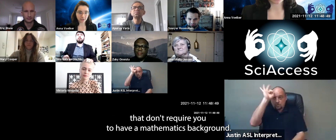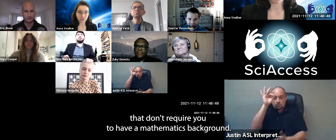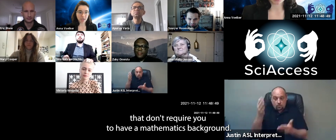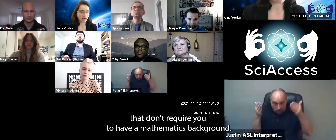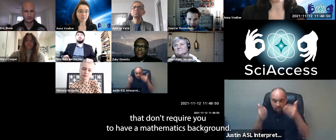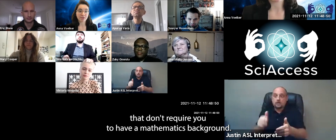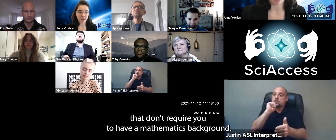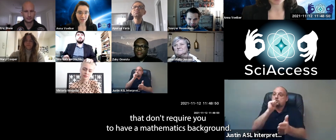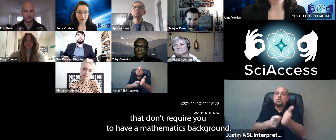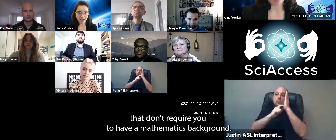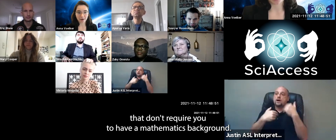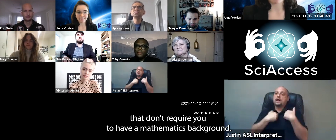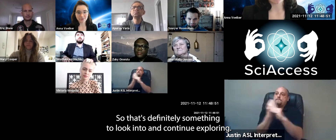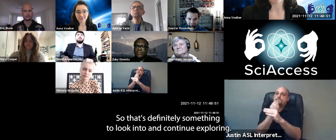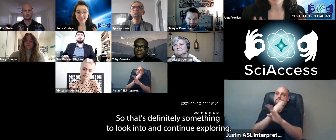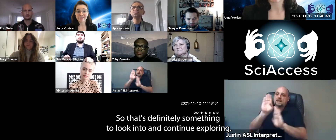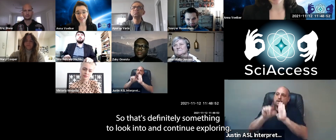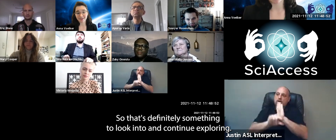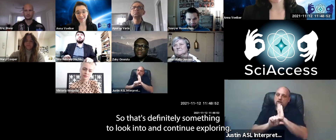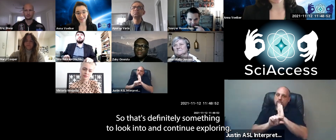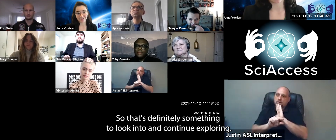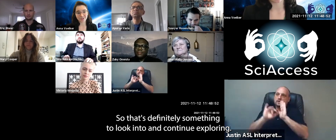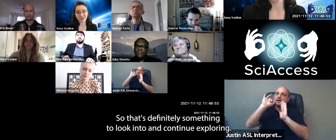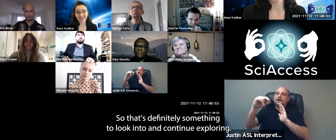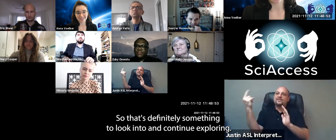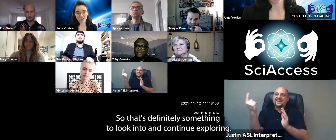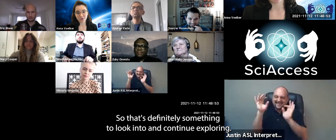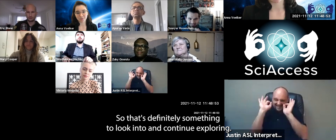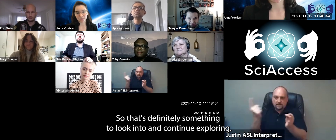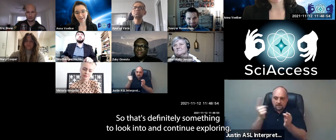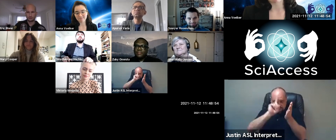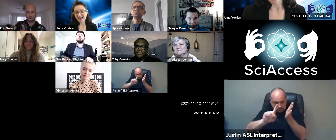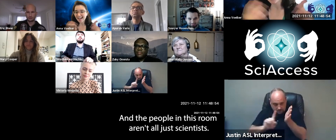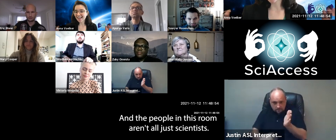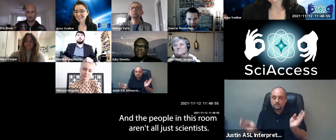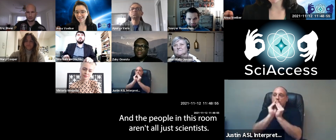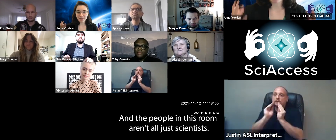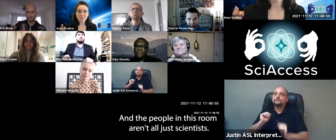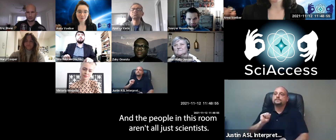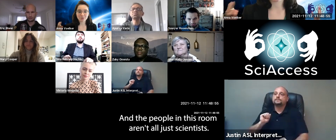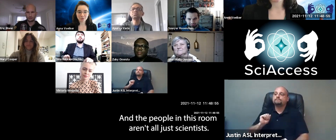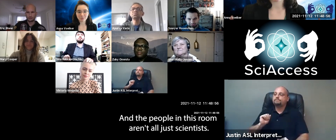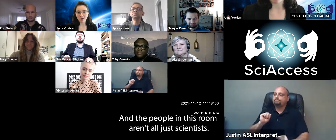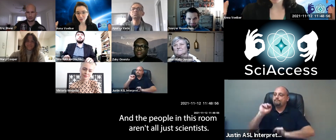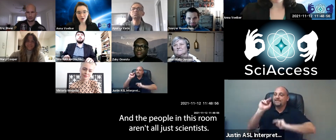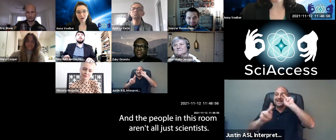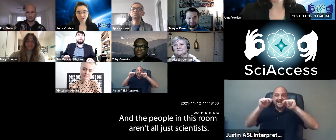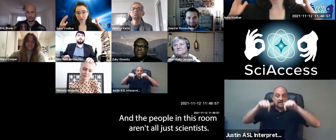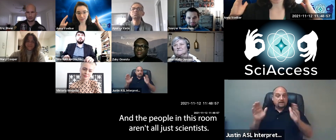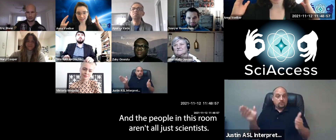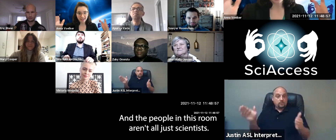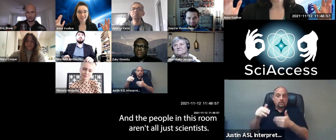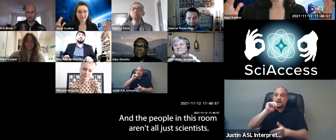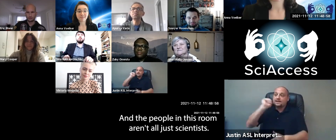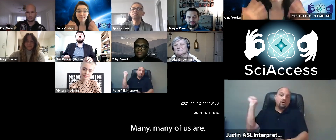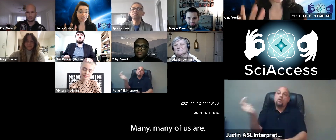require you to have a mathematics background. So that's definitely something to look into and continue exploring. And the people in this room aren't all